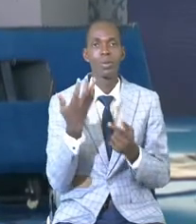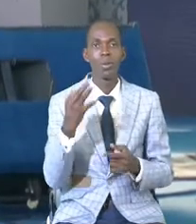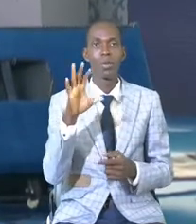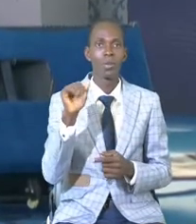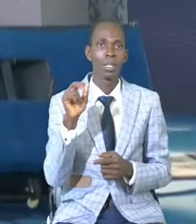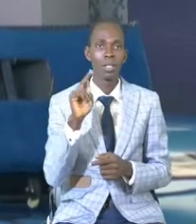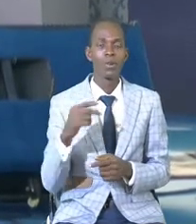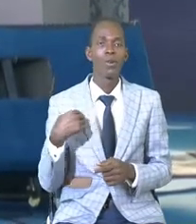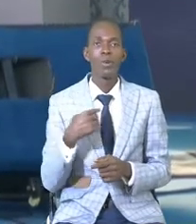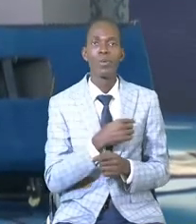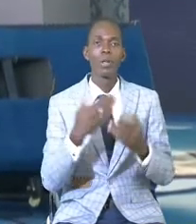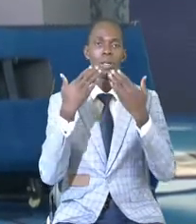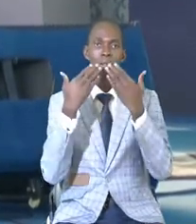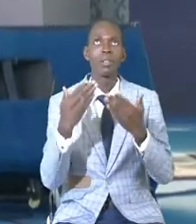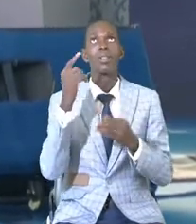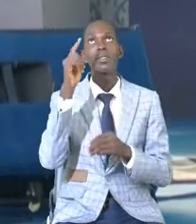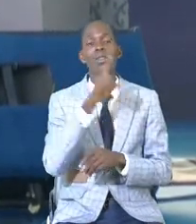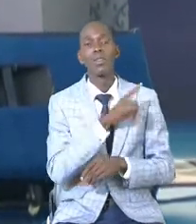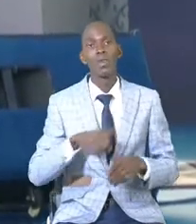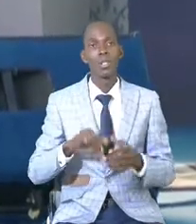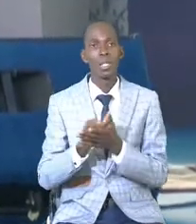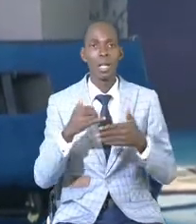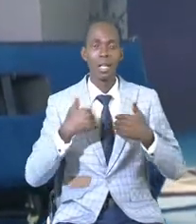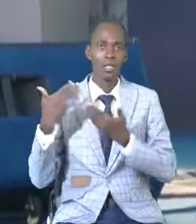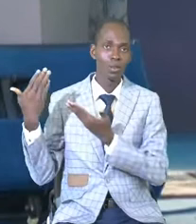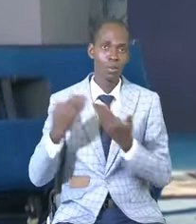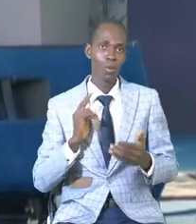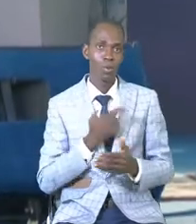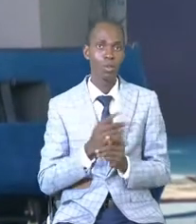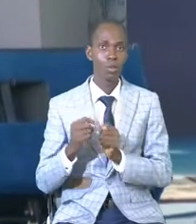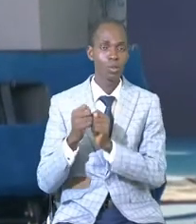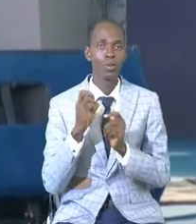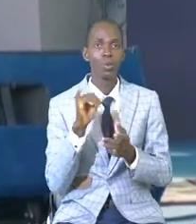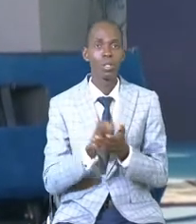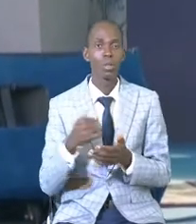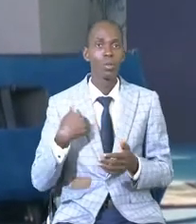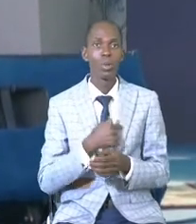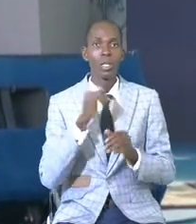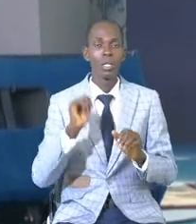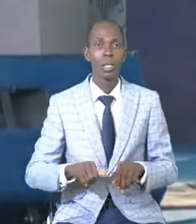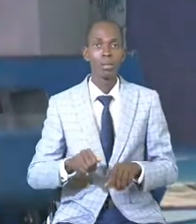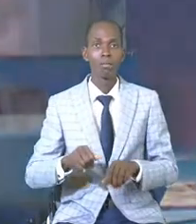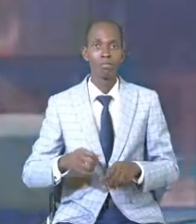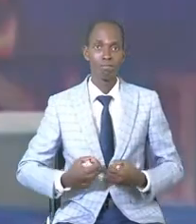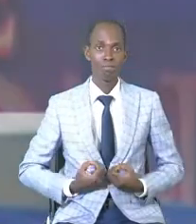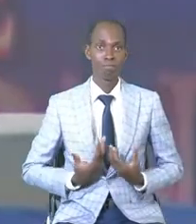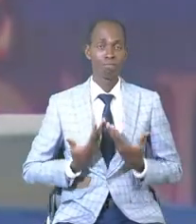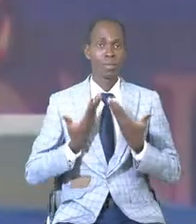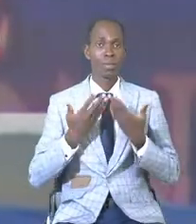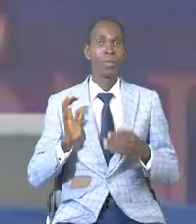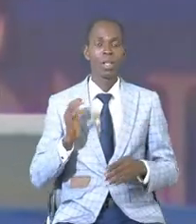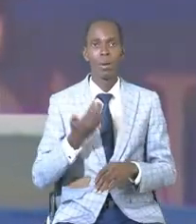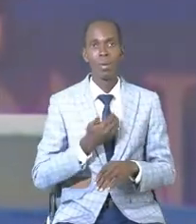has brought us together so that we can impact our state, our nation,